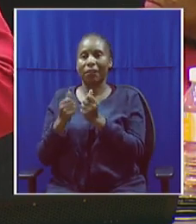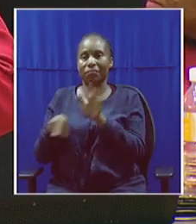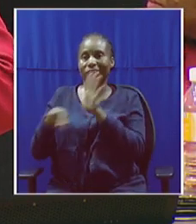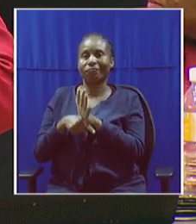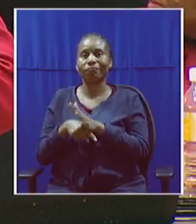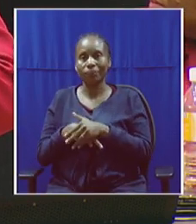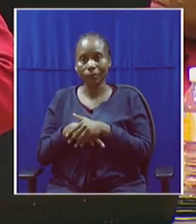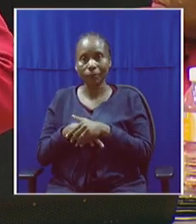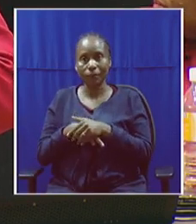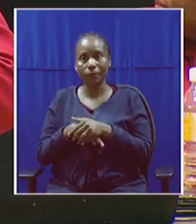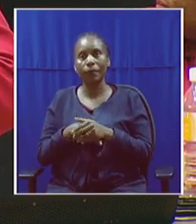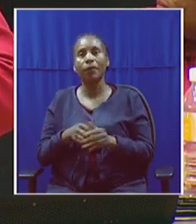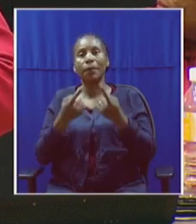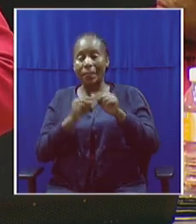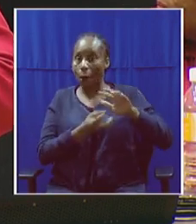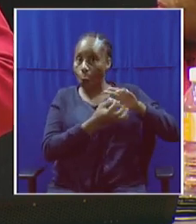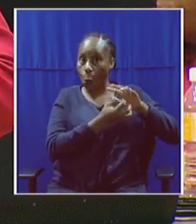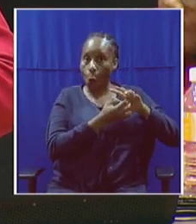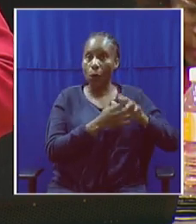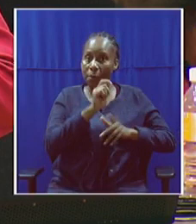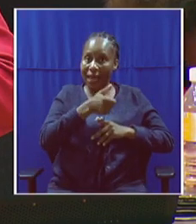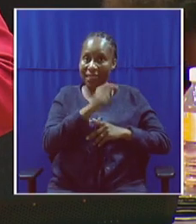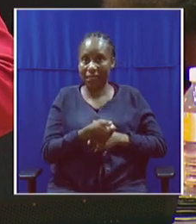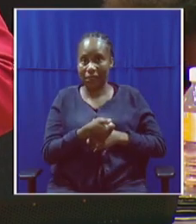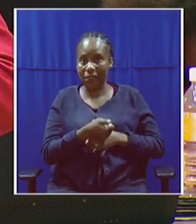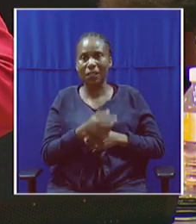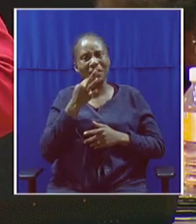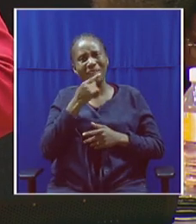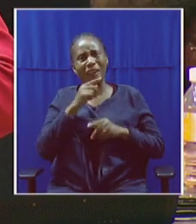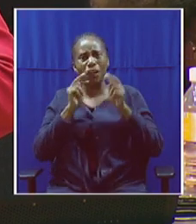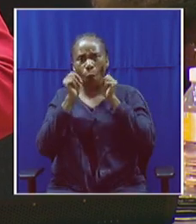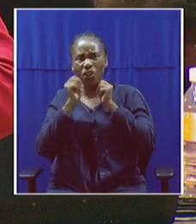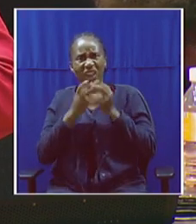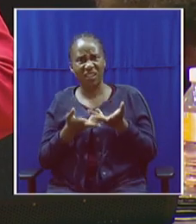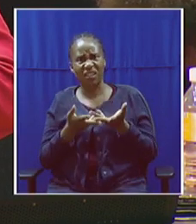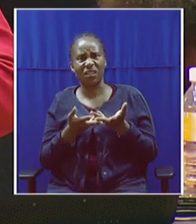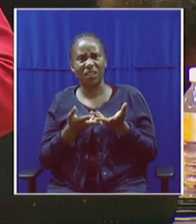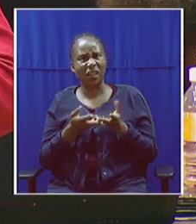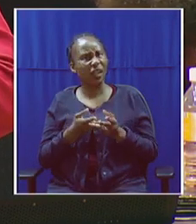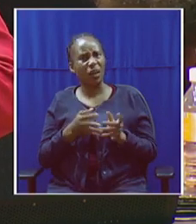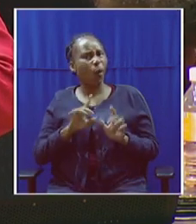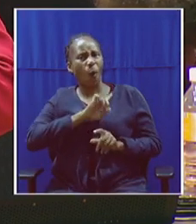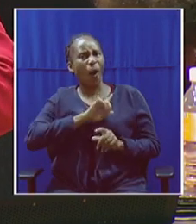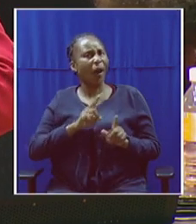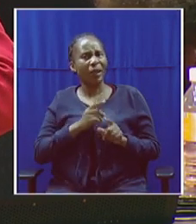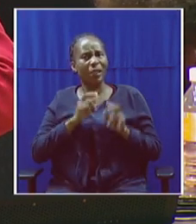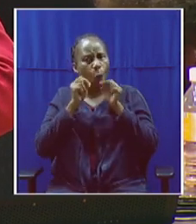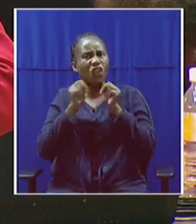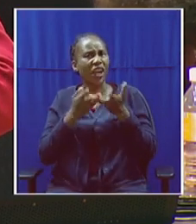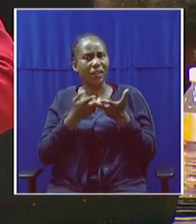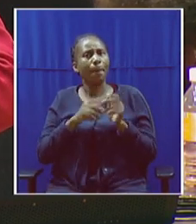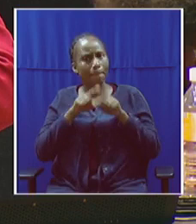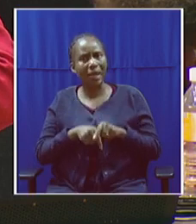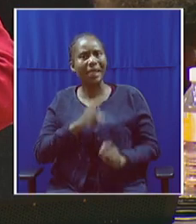yesterday about the cold prices okay in terms of Co prices you see a negotiating why don't you just give an instruction that all the coal prices must